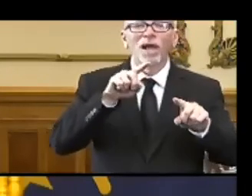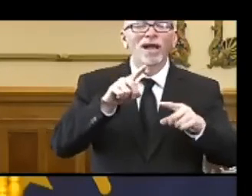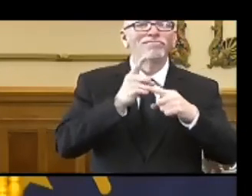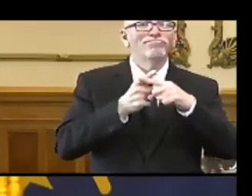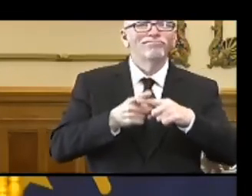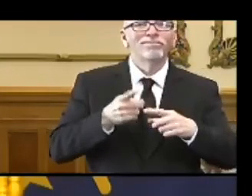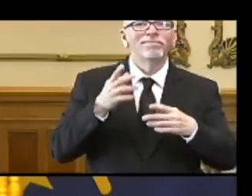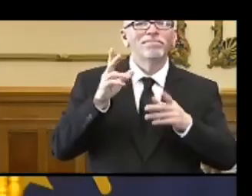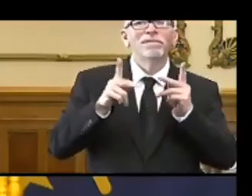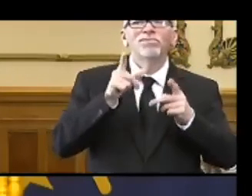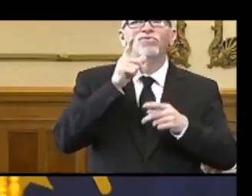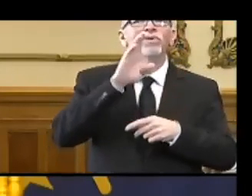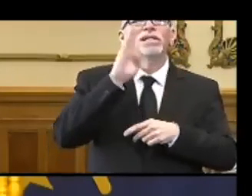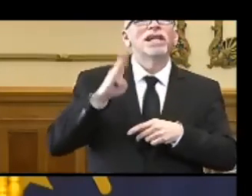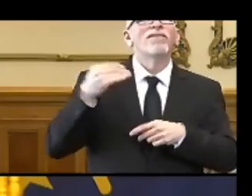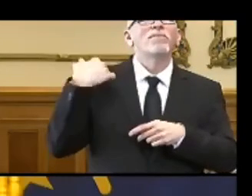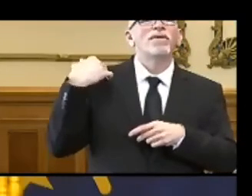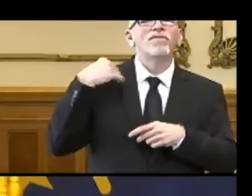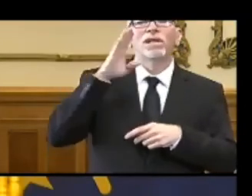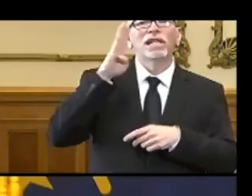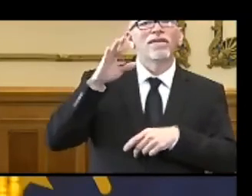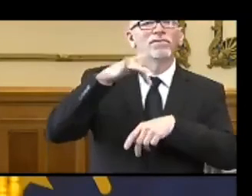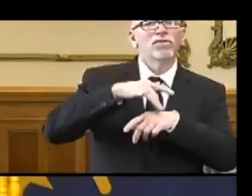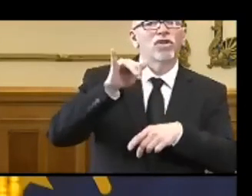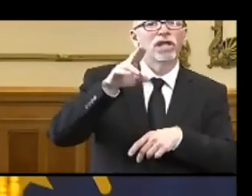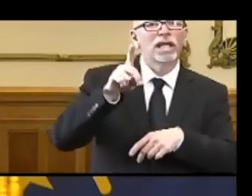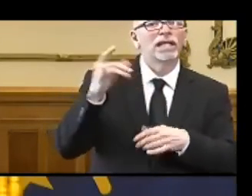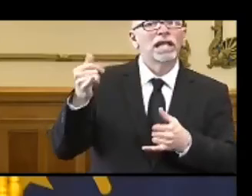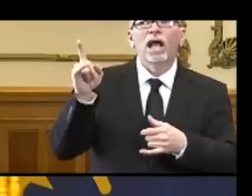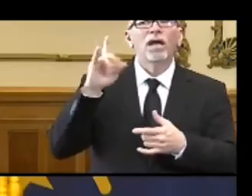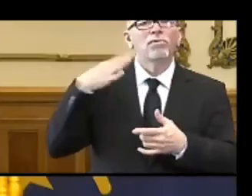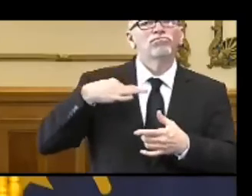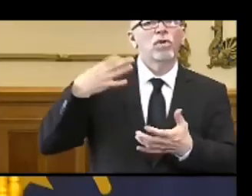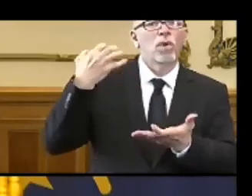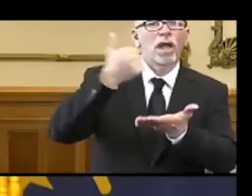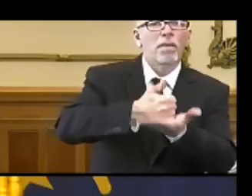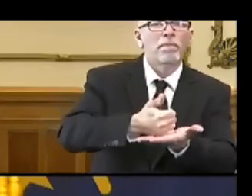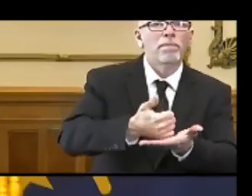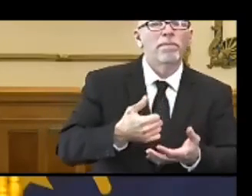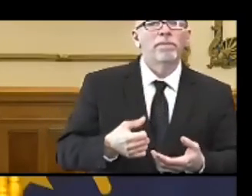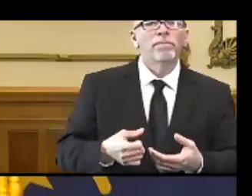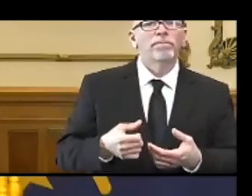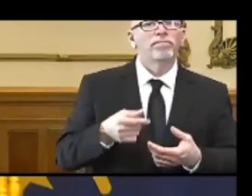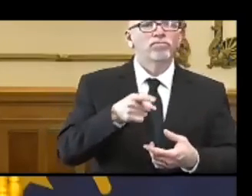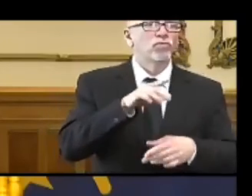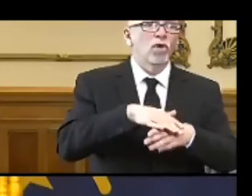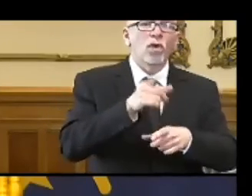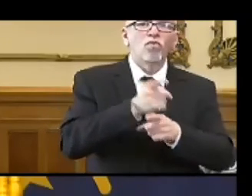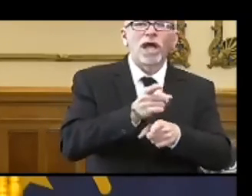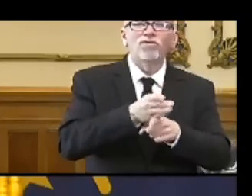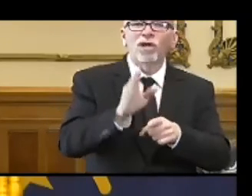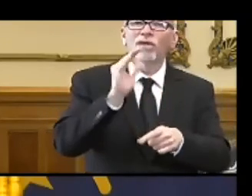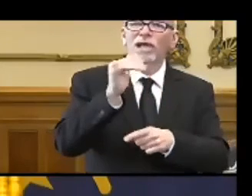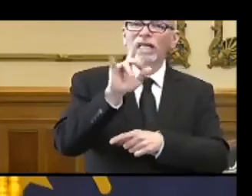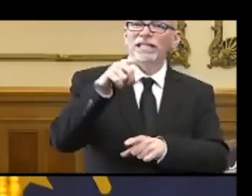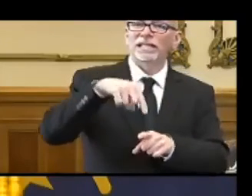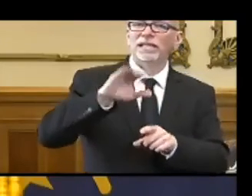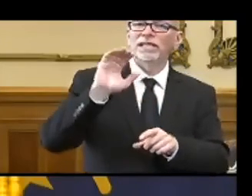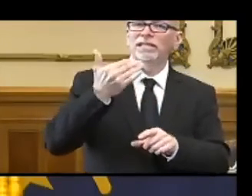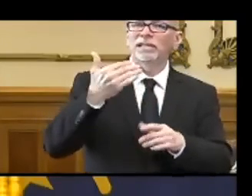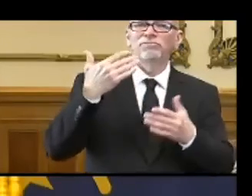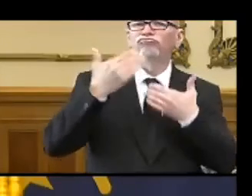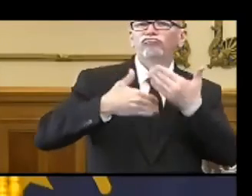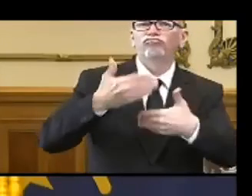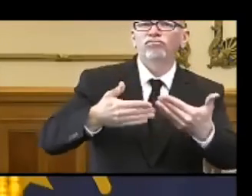people that have never stepped foot in the state of Indiana, saying, how can we help? You guys are on the right track. You guys are taking this head